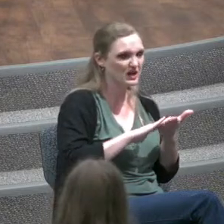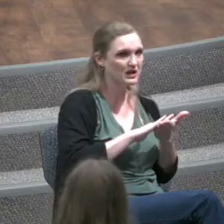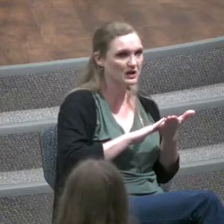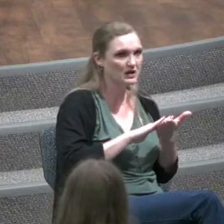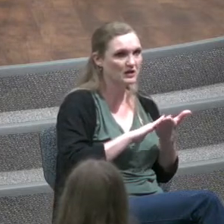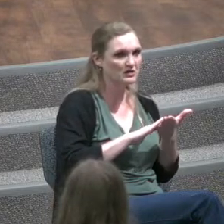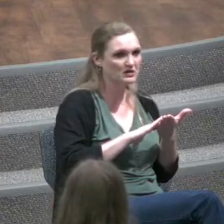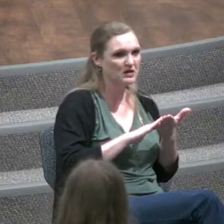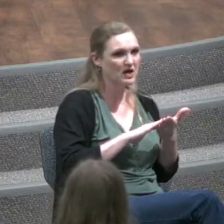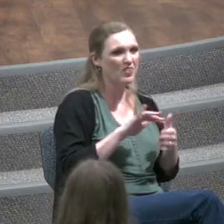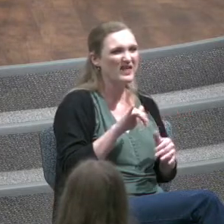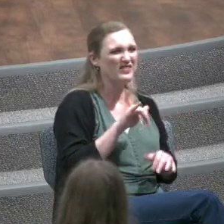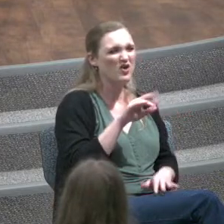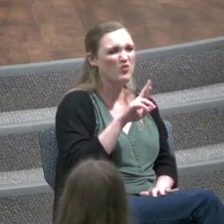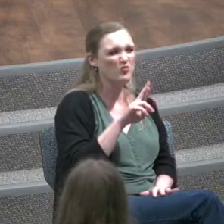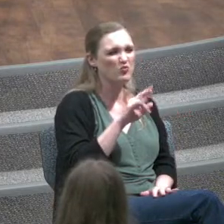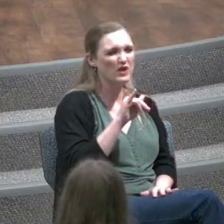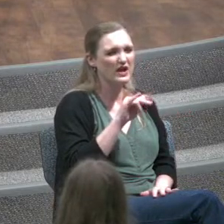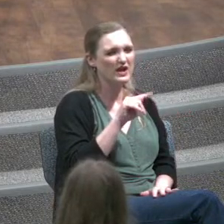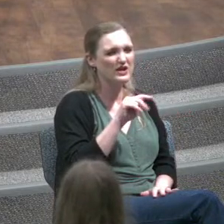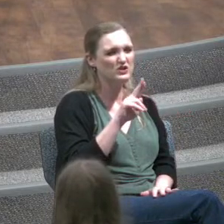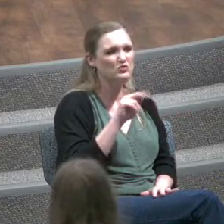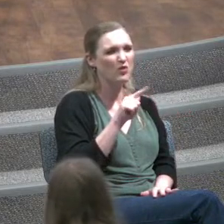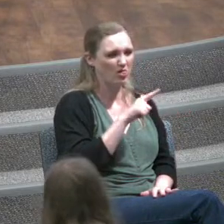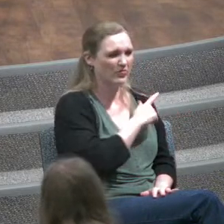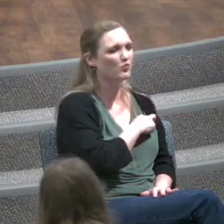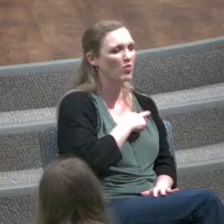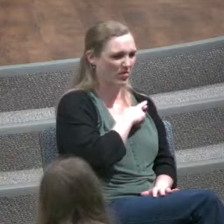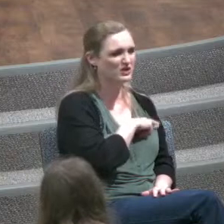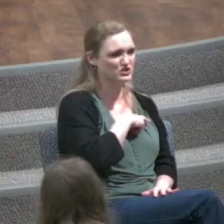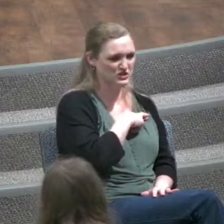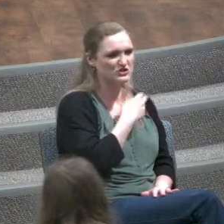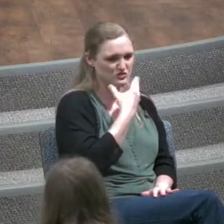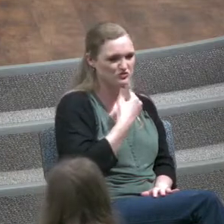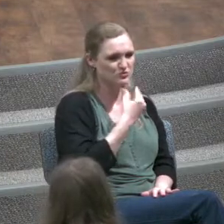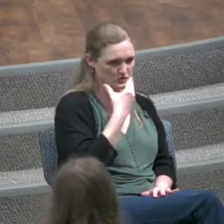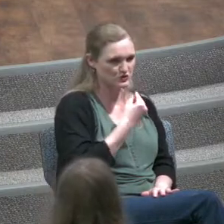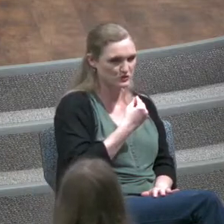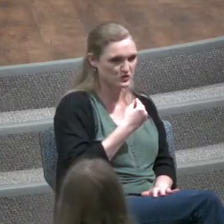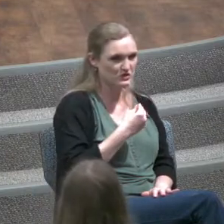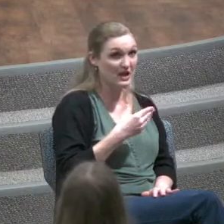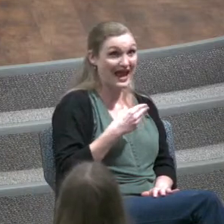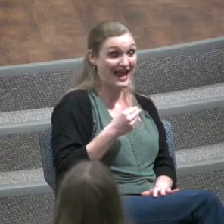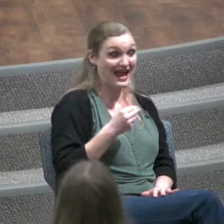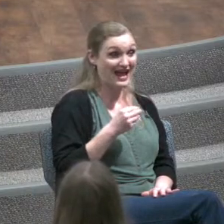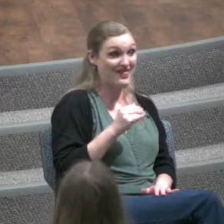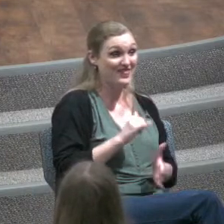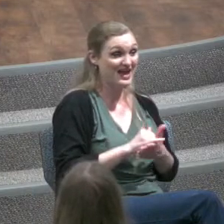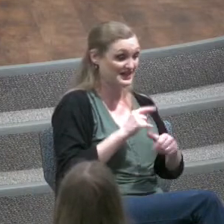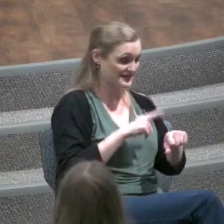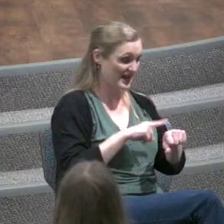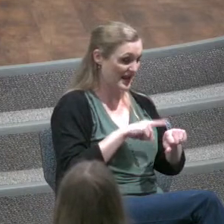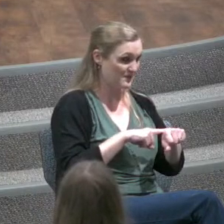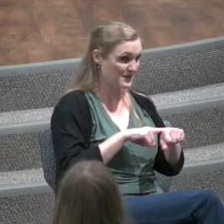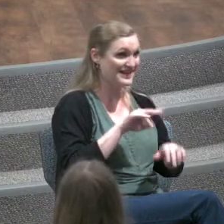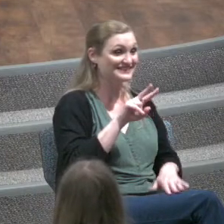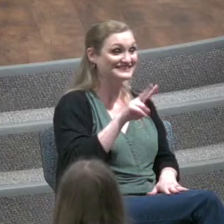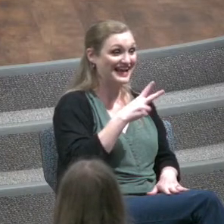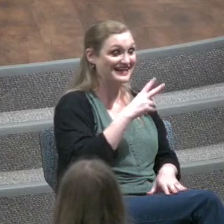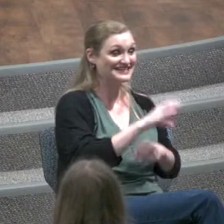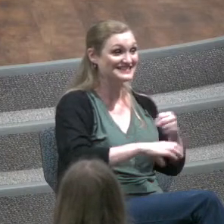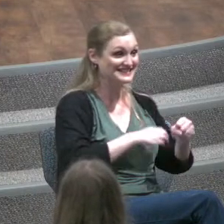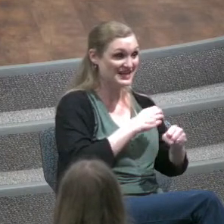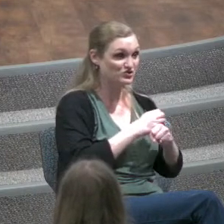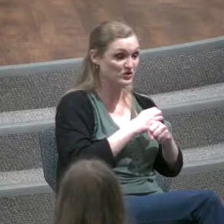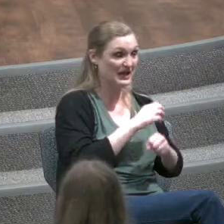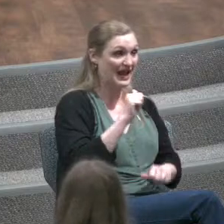the ritualistic requirements of the Jewish religion. And this is dated back to the 2nd